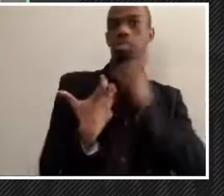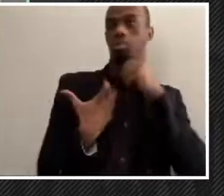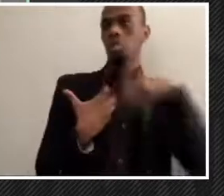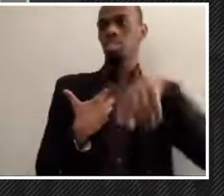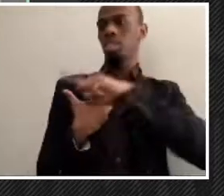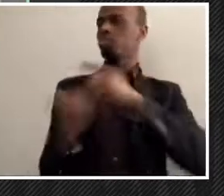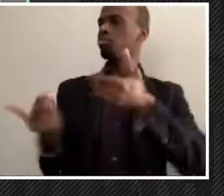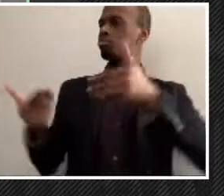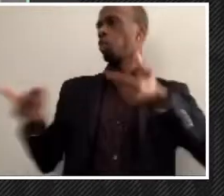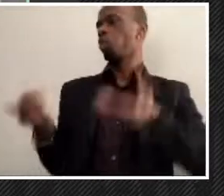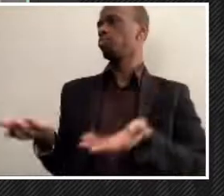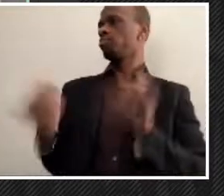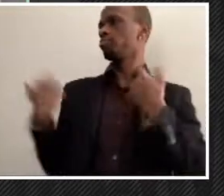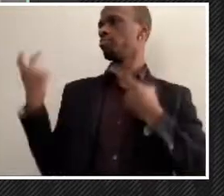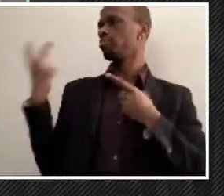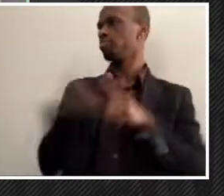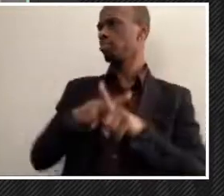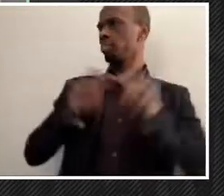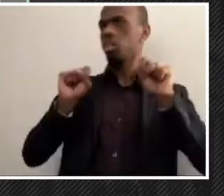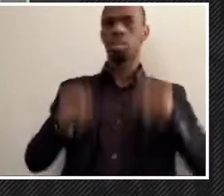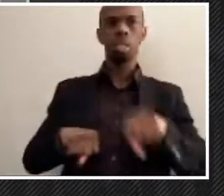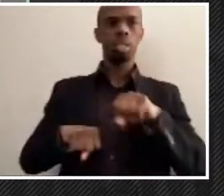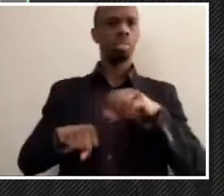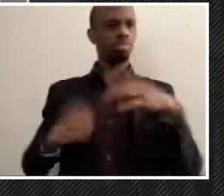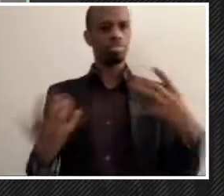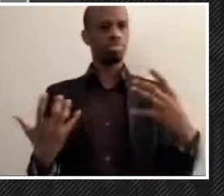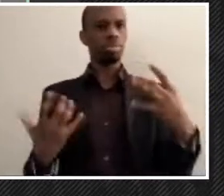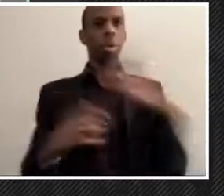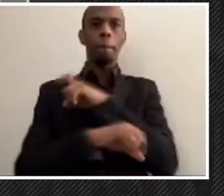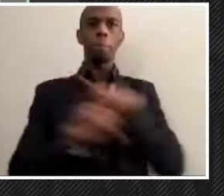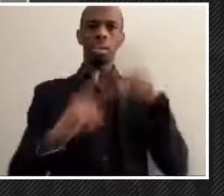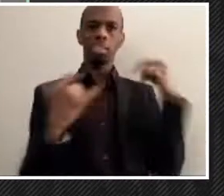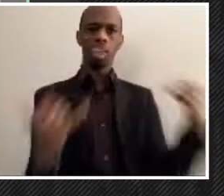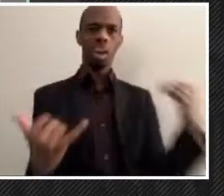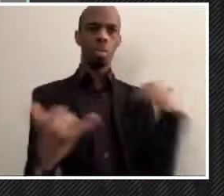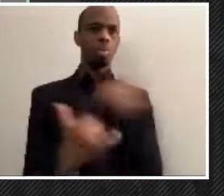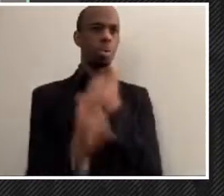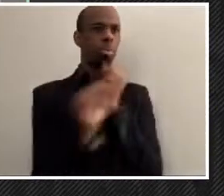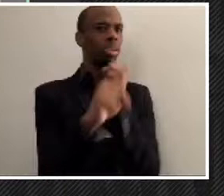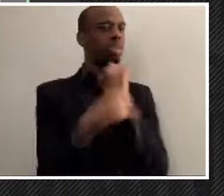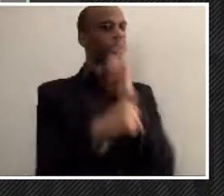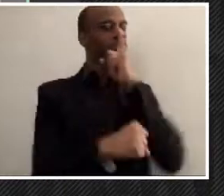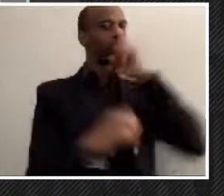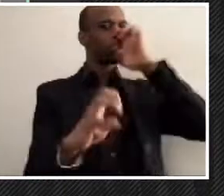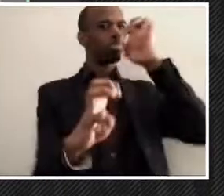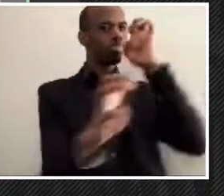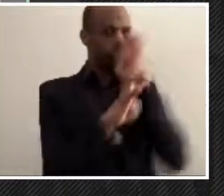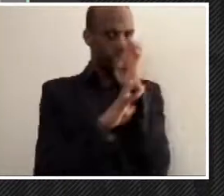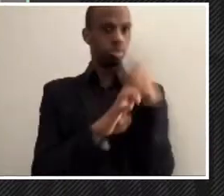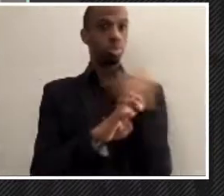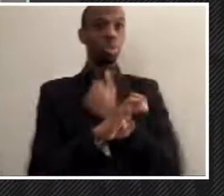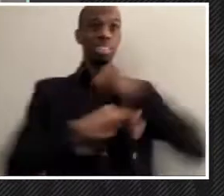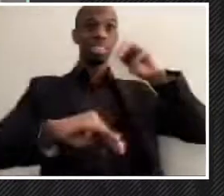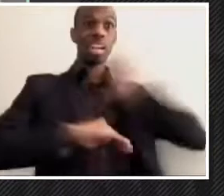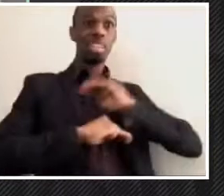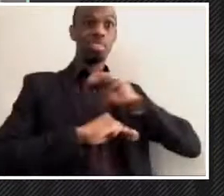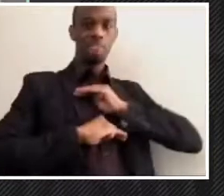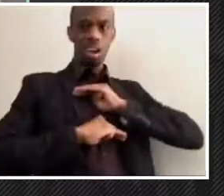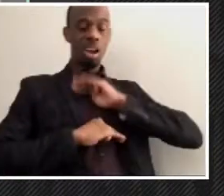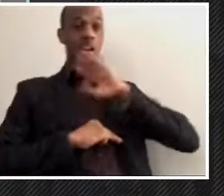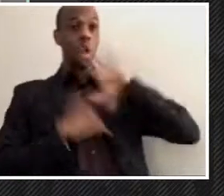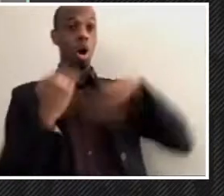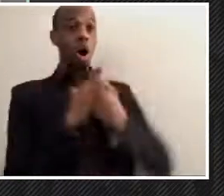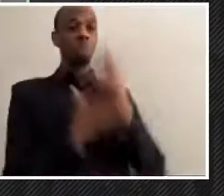fortunate as people like myself to go gobble up all this experience to one day be